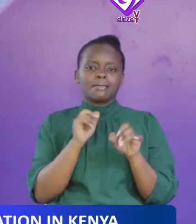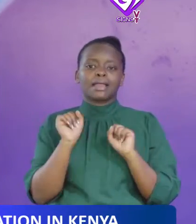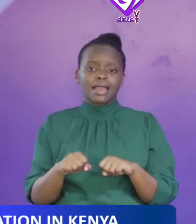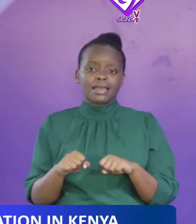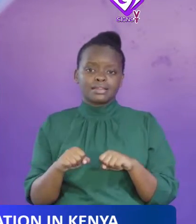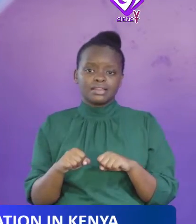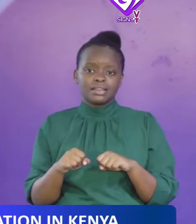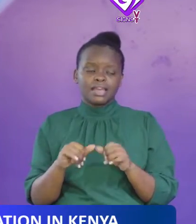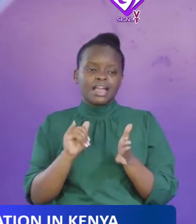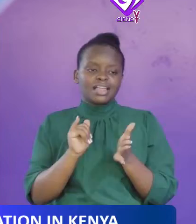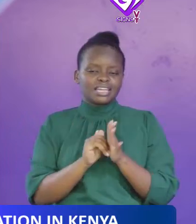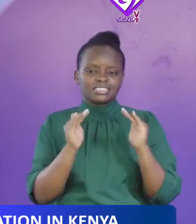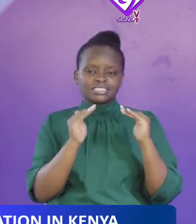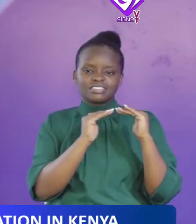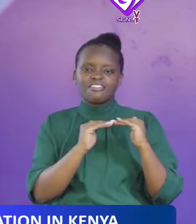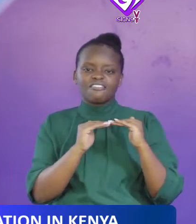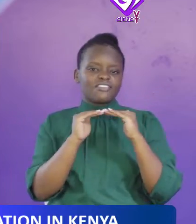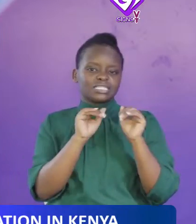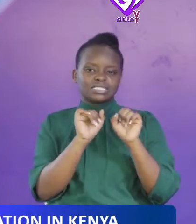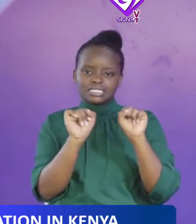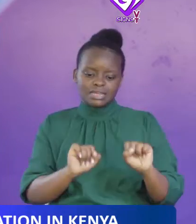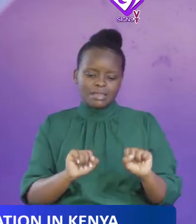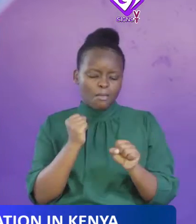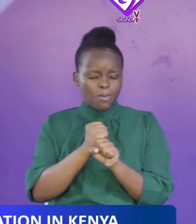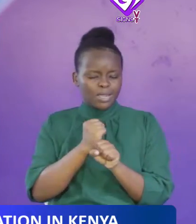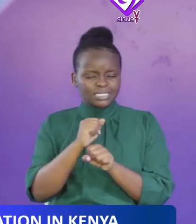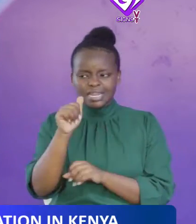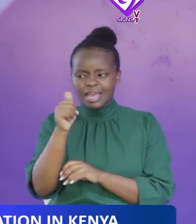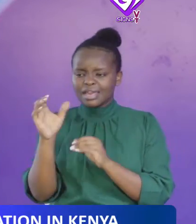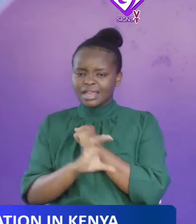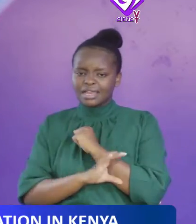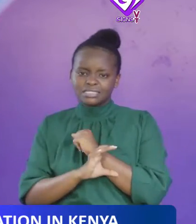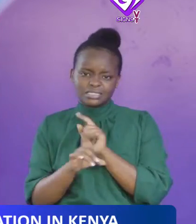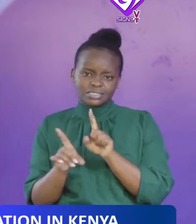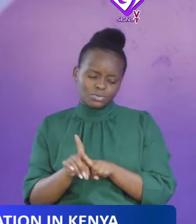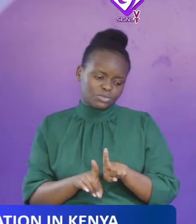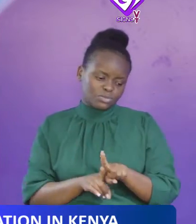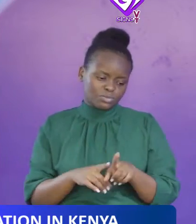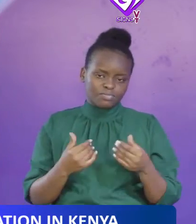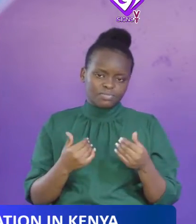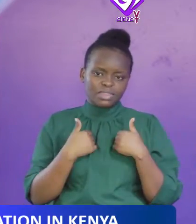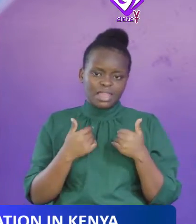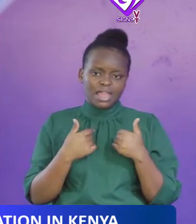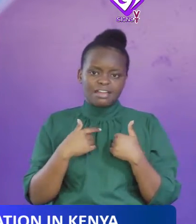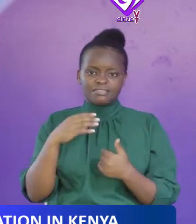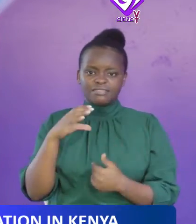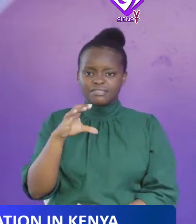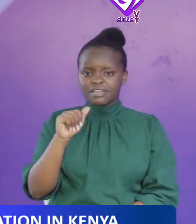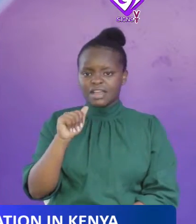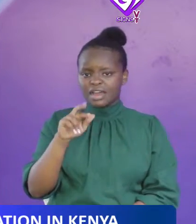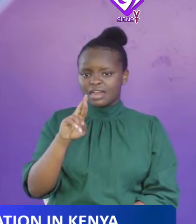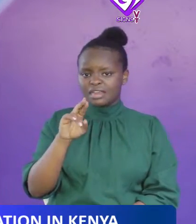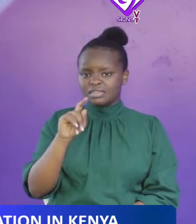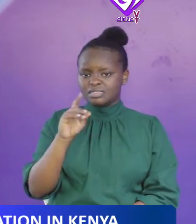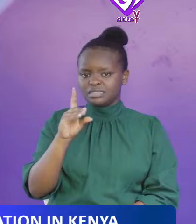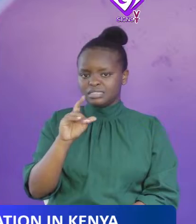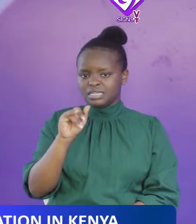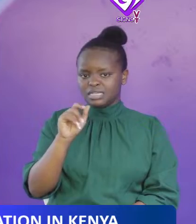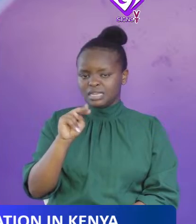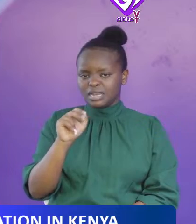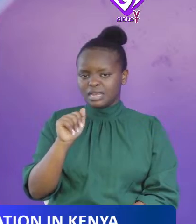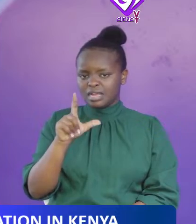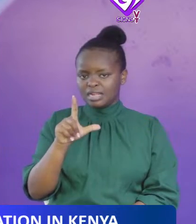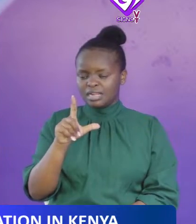very fair system. And it has worked in other countries. We have a Cardinal Otunga Scholarship Fund. Yeah.